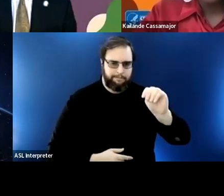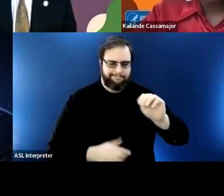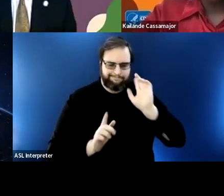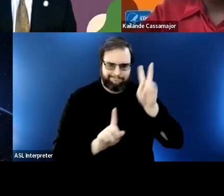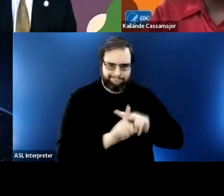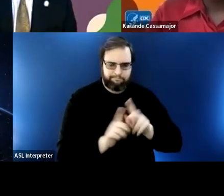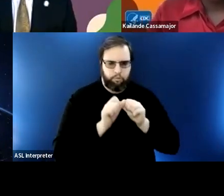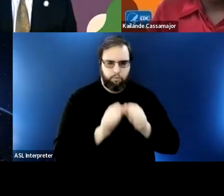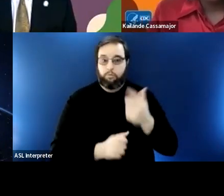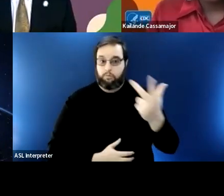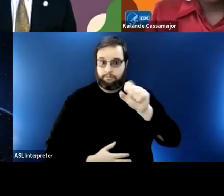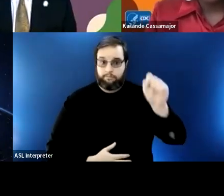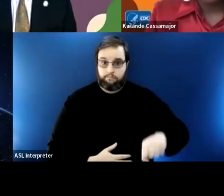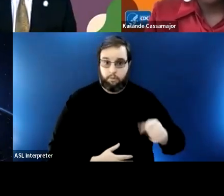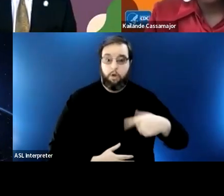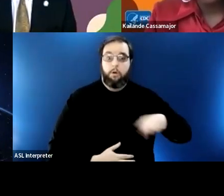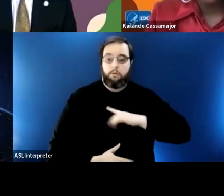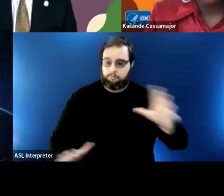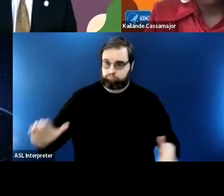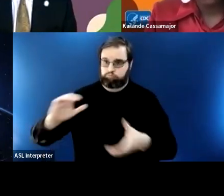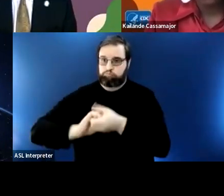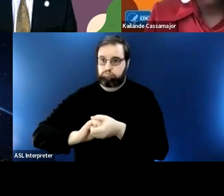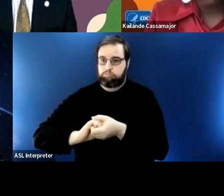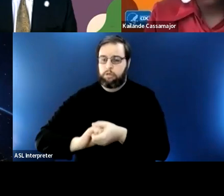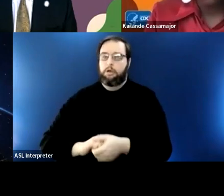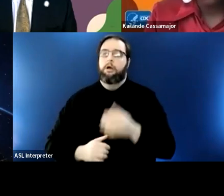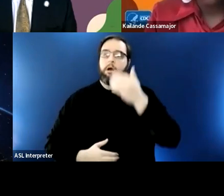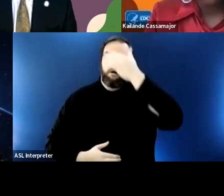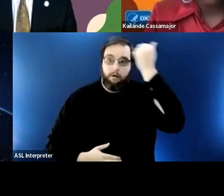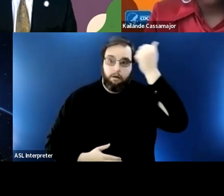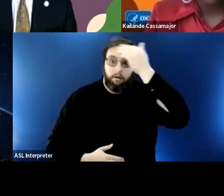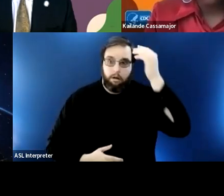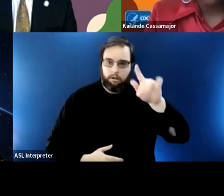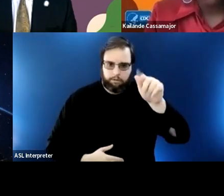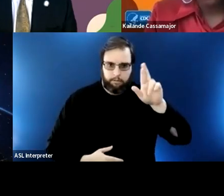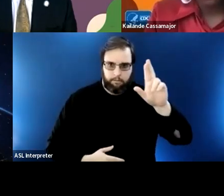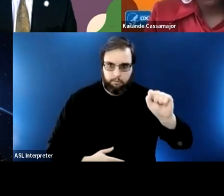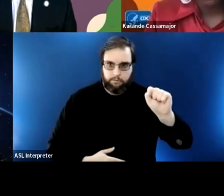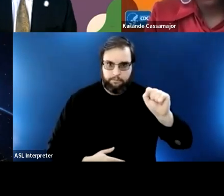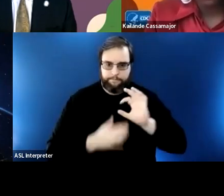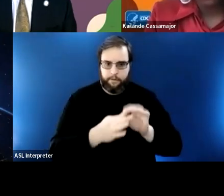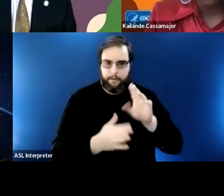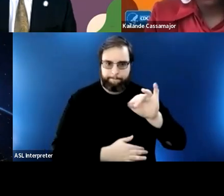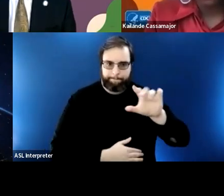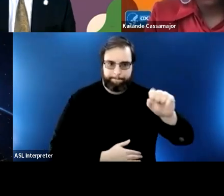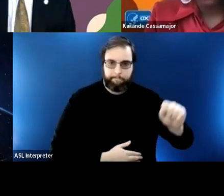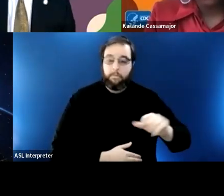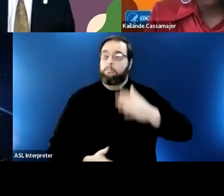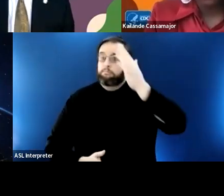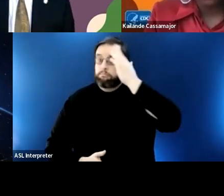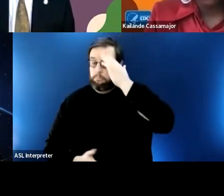Mm-hmm. So me and my team partner, we worked with Alzheimer's of Mississippi to bring awareness to how Alzheimer's